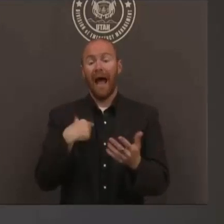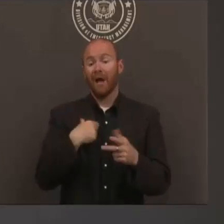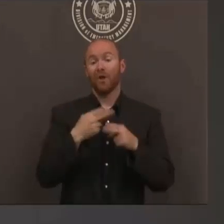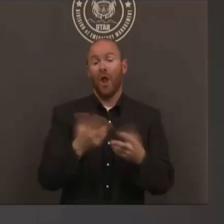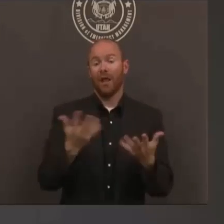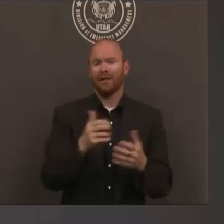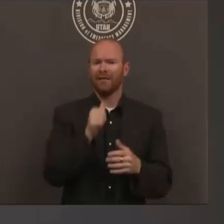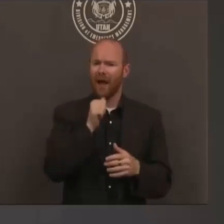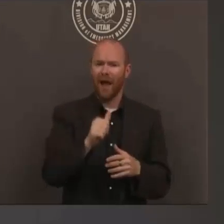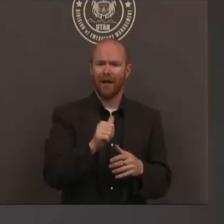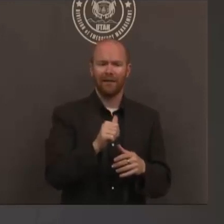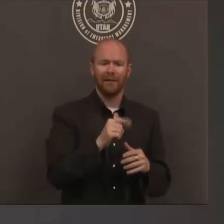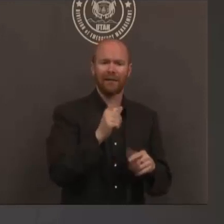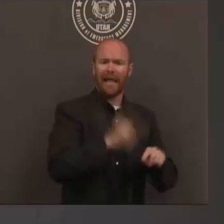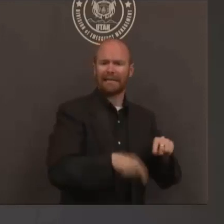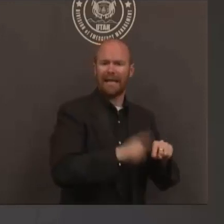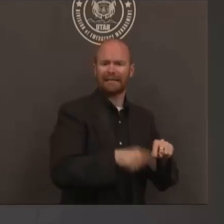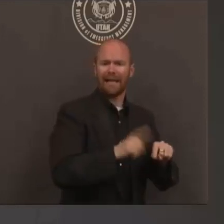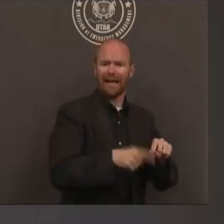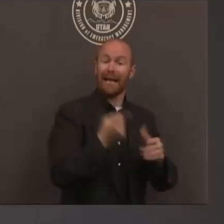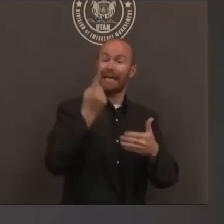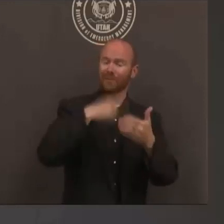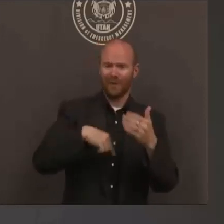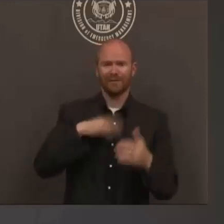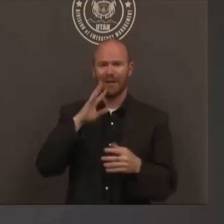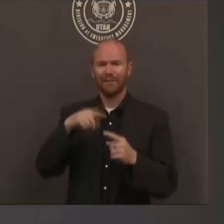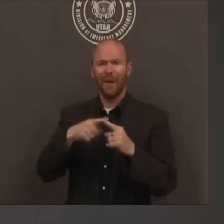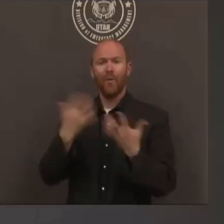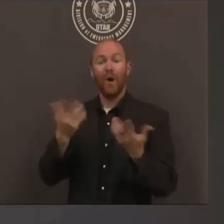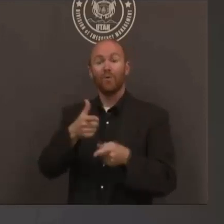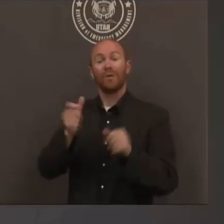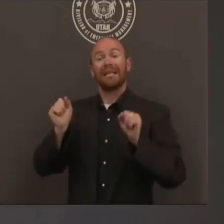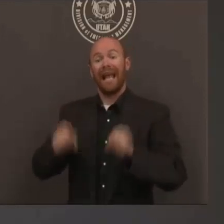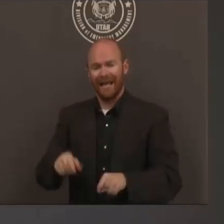and elaborate more in detail on that, Ben.